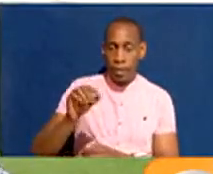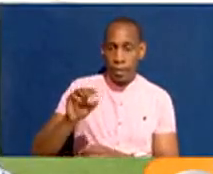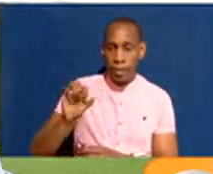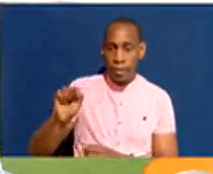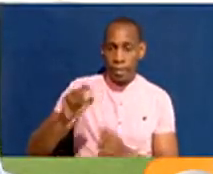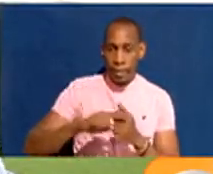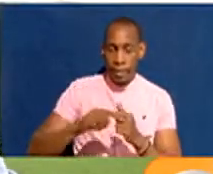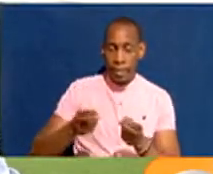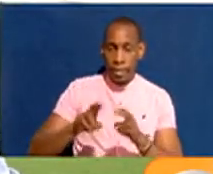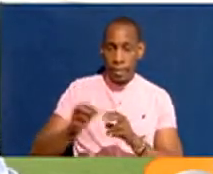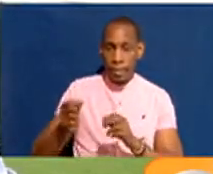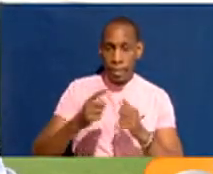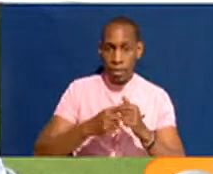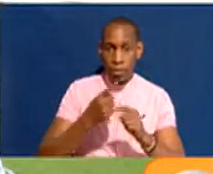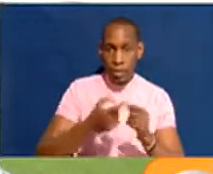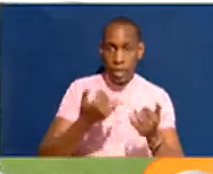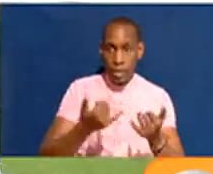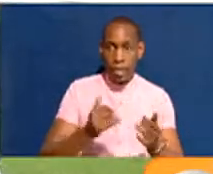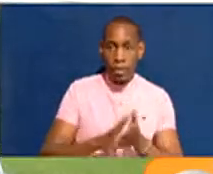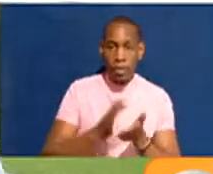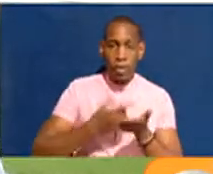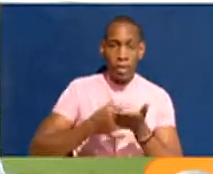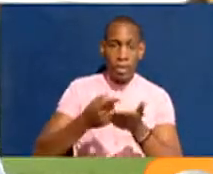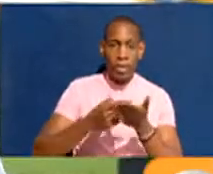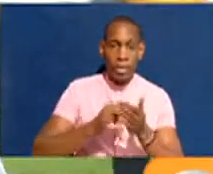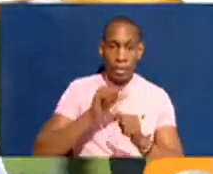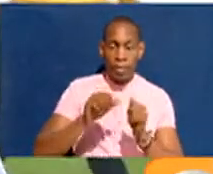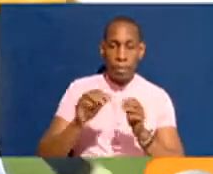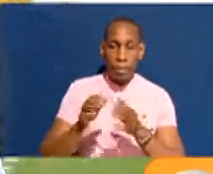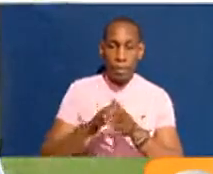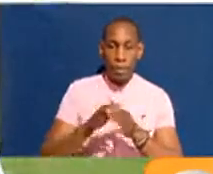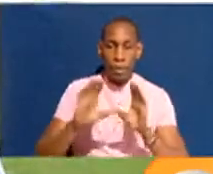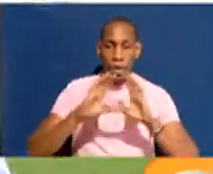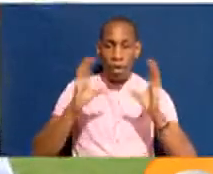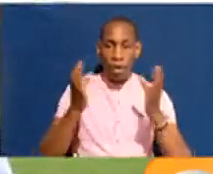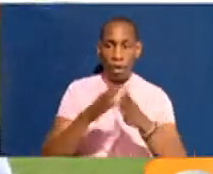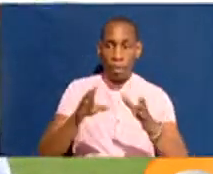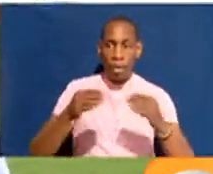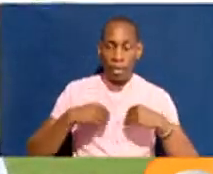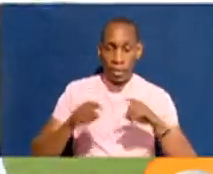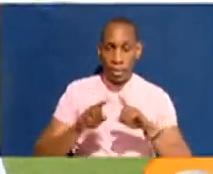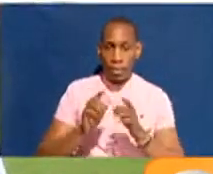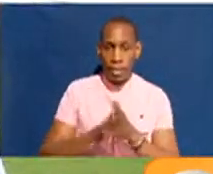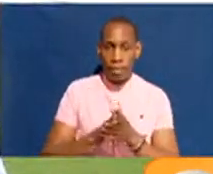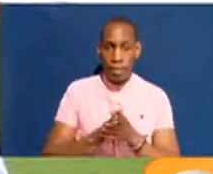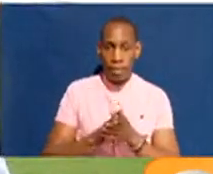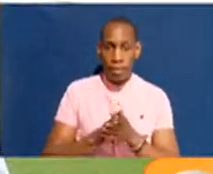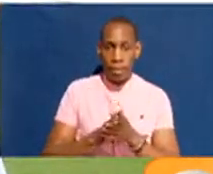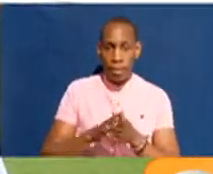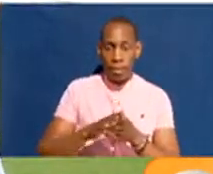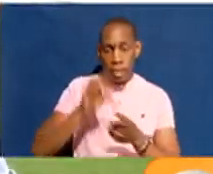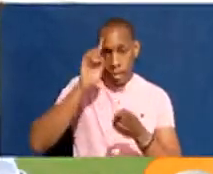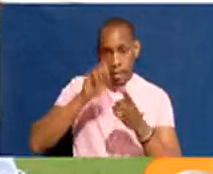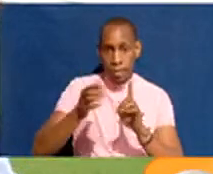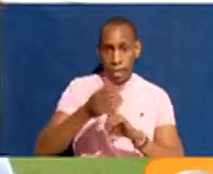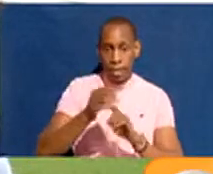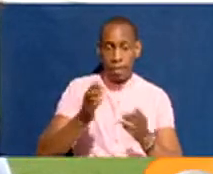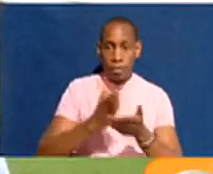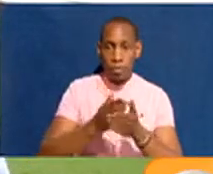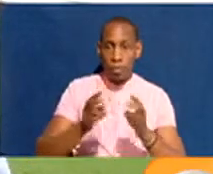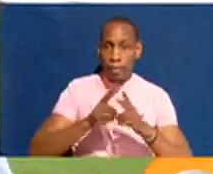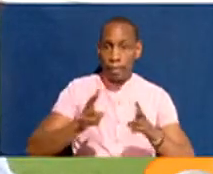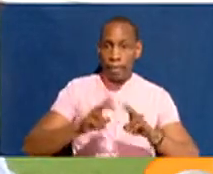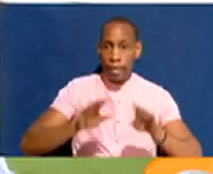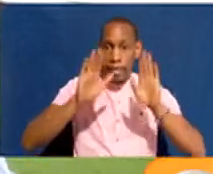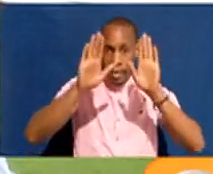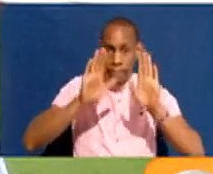in June this year. You know, there were discussions around the global goal on adaptation and how do we frame that global goal on adaptation, which is key. The impacts are with